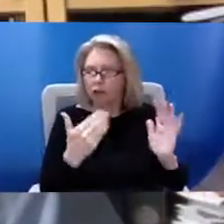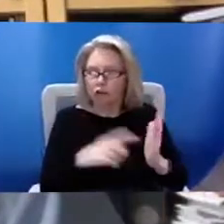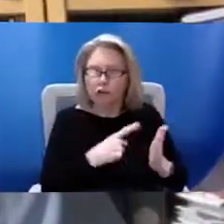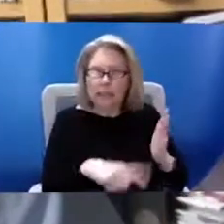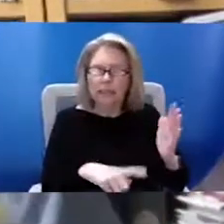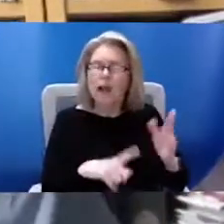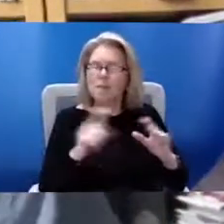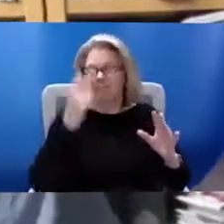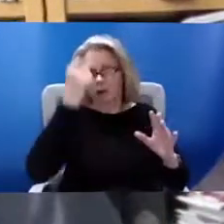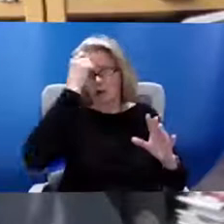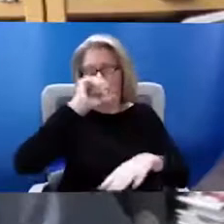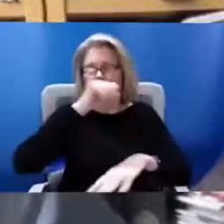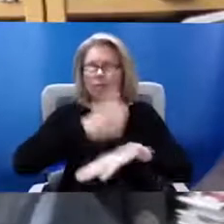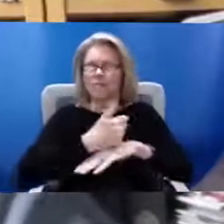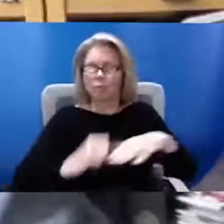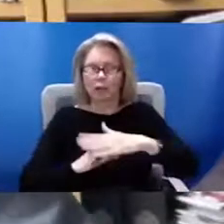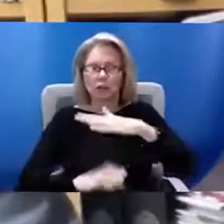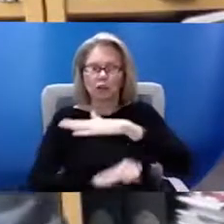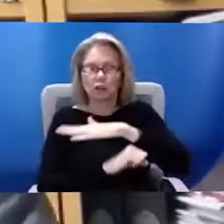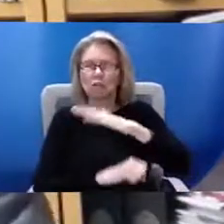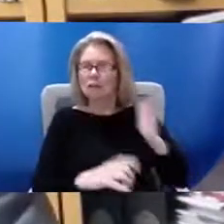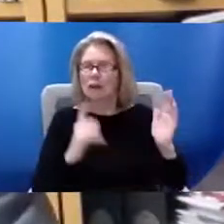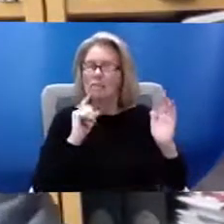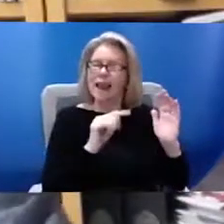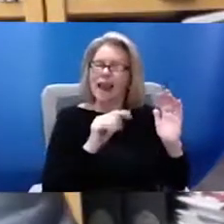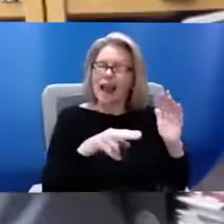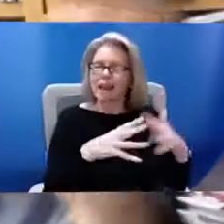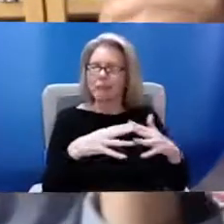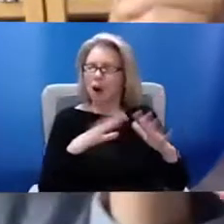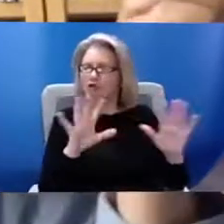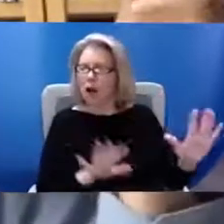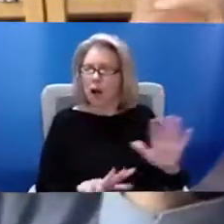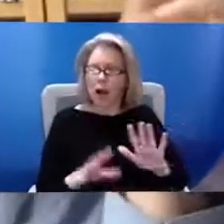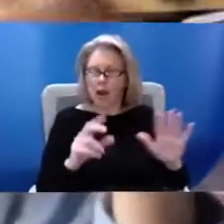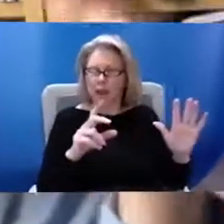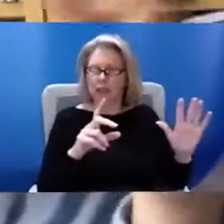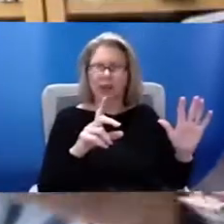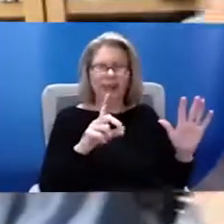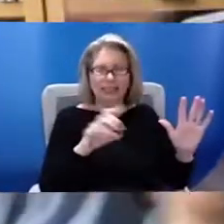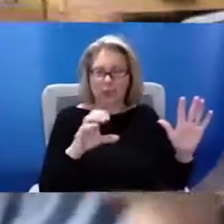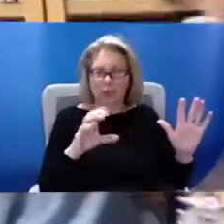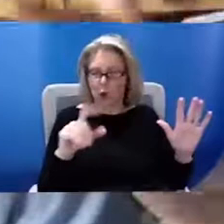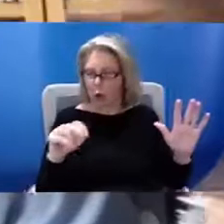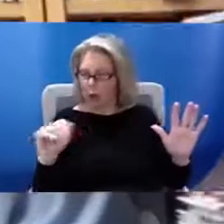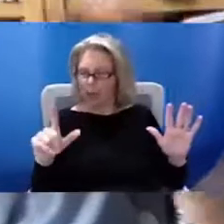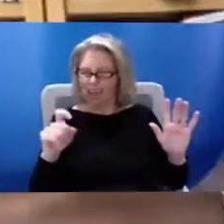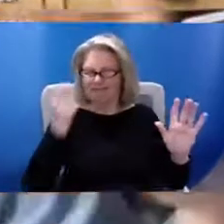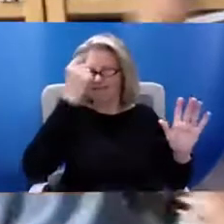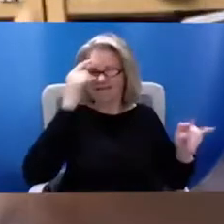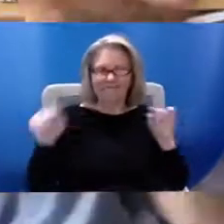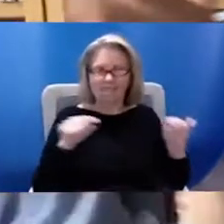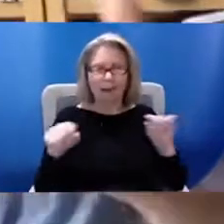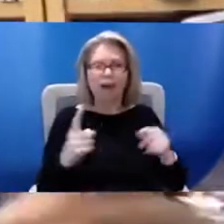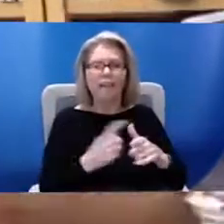time to set all the major premises of Latin America decoloniality, but maybe this will